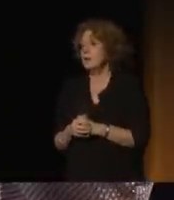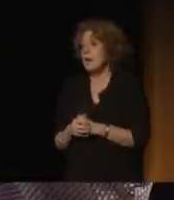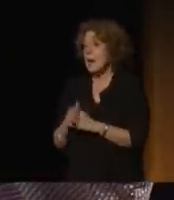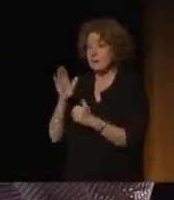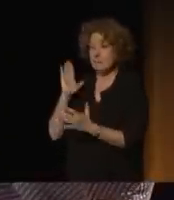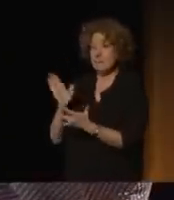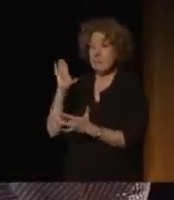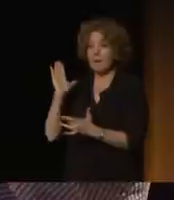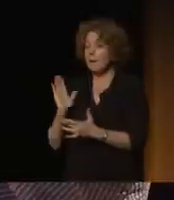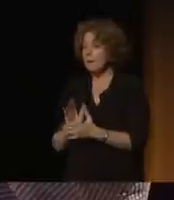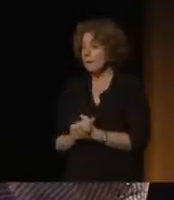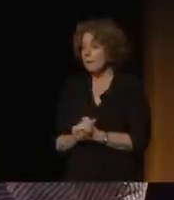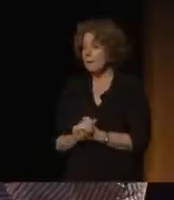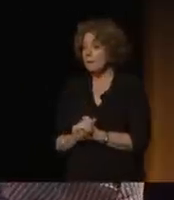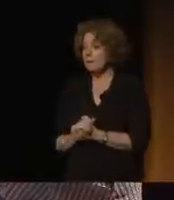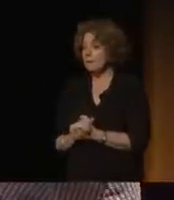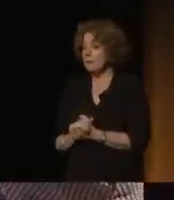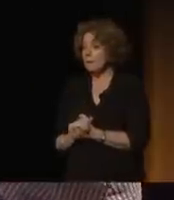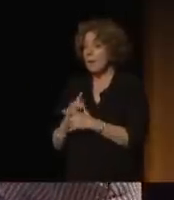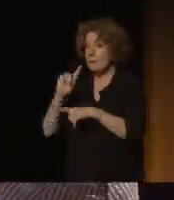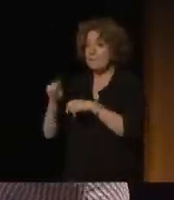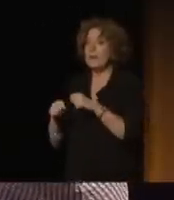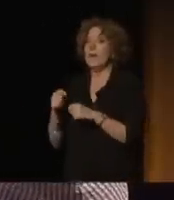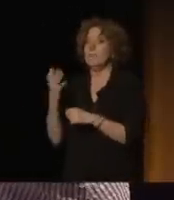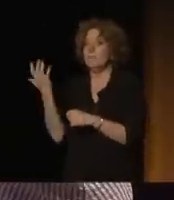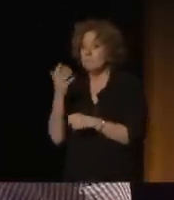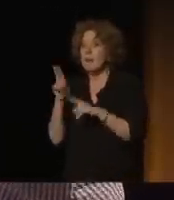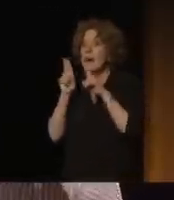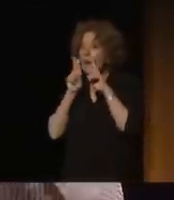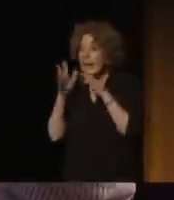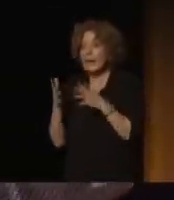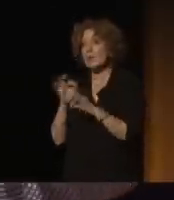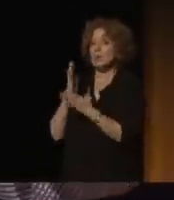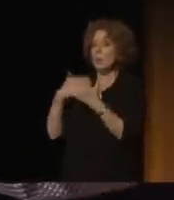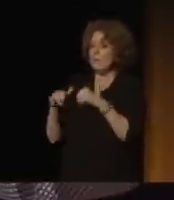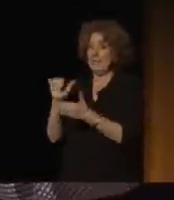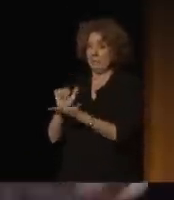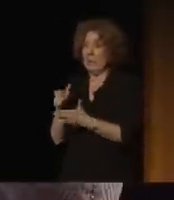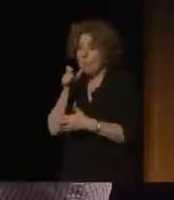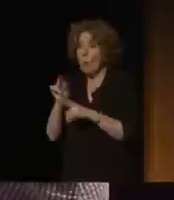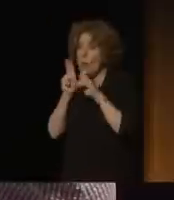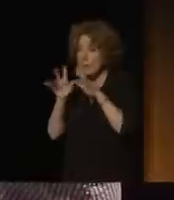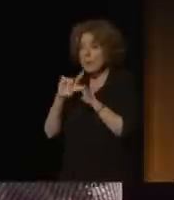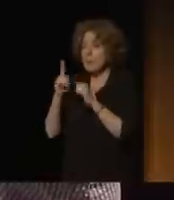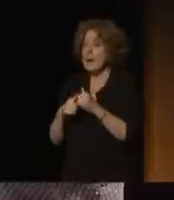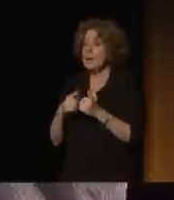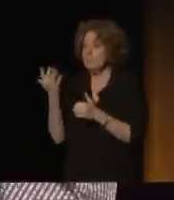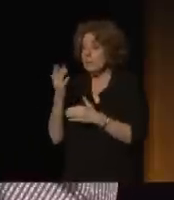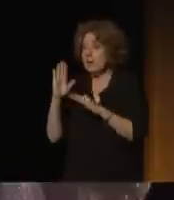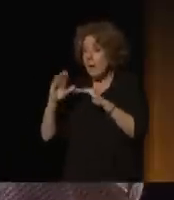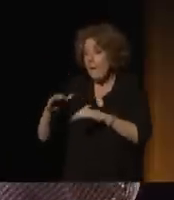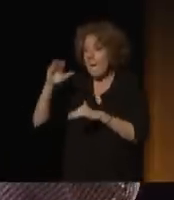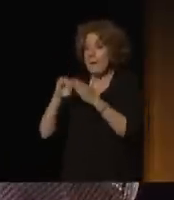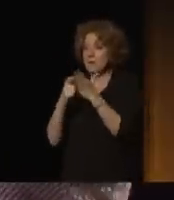certain point, when it became like apparent, I'm not sure apparent is the right word, but there was a high chance,